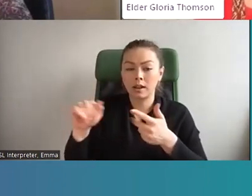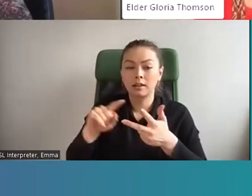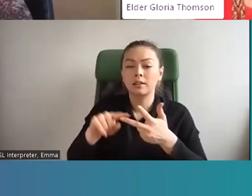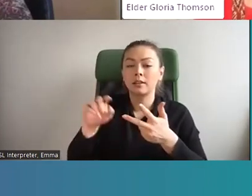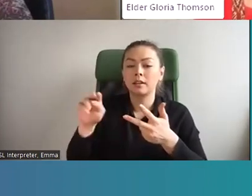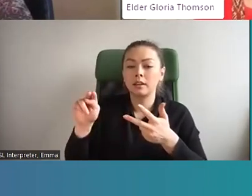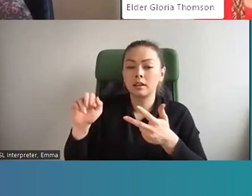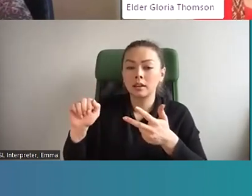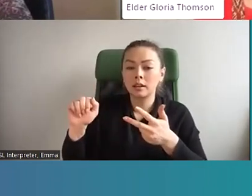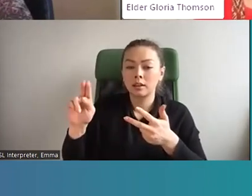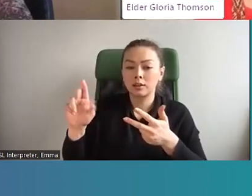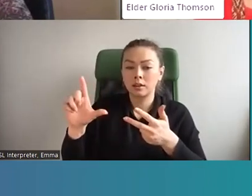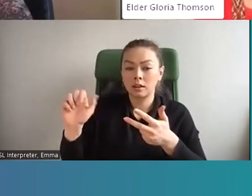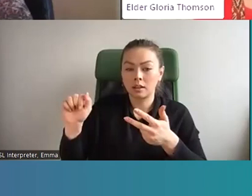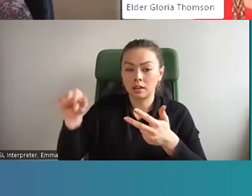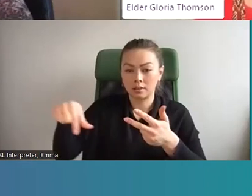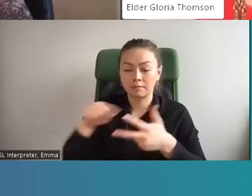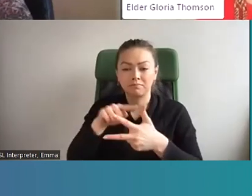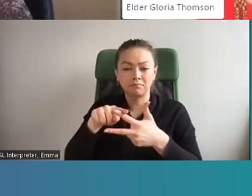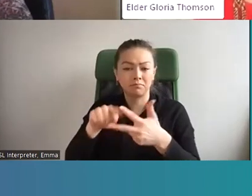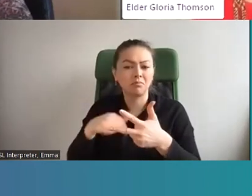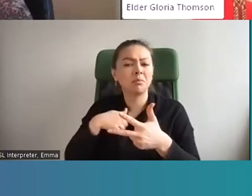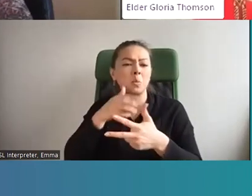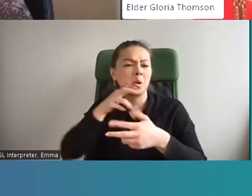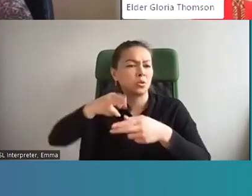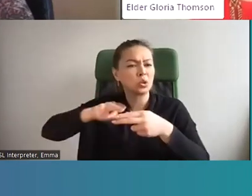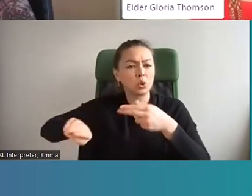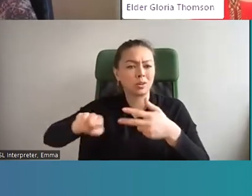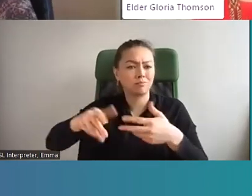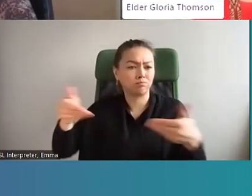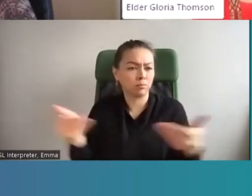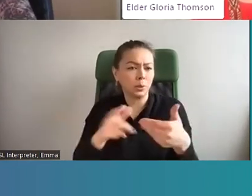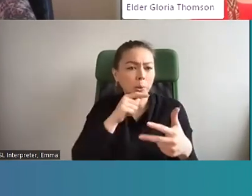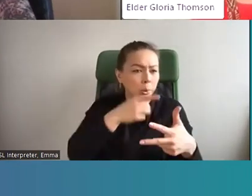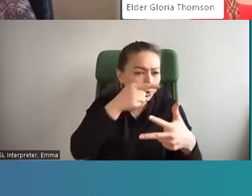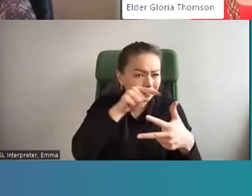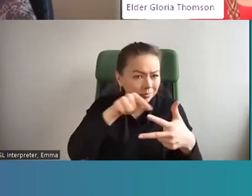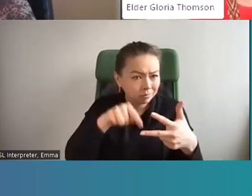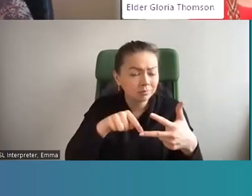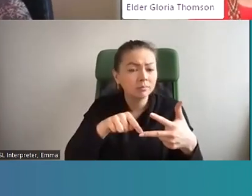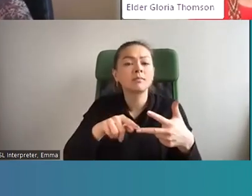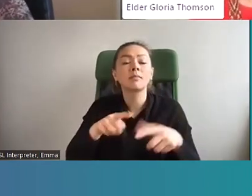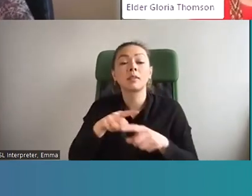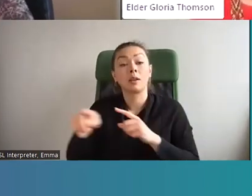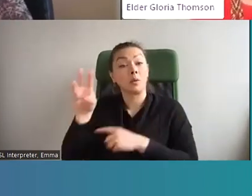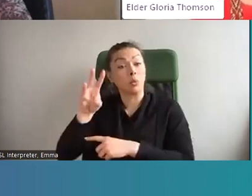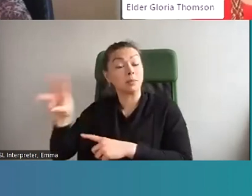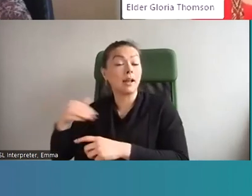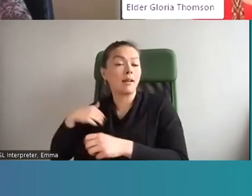speakers, and you can find their full biography on the website located in the chat. Elder Norma